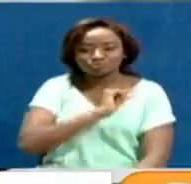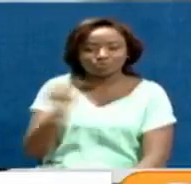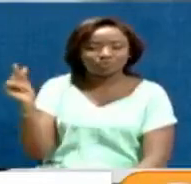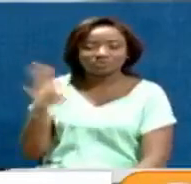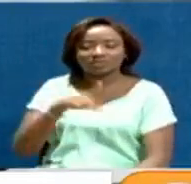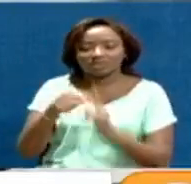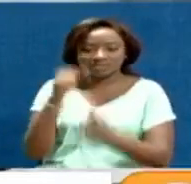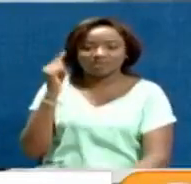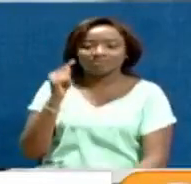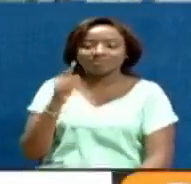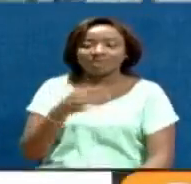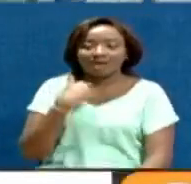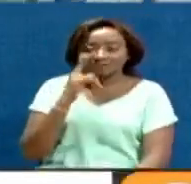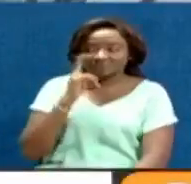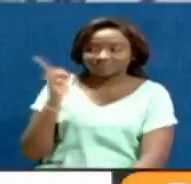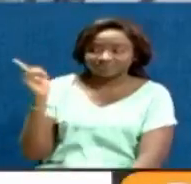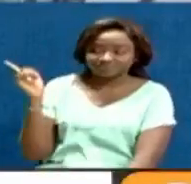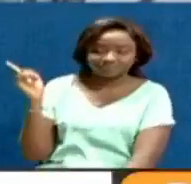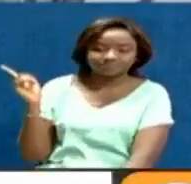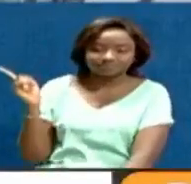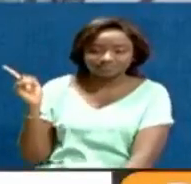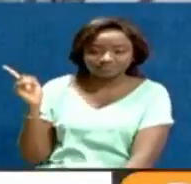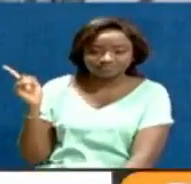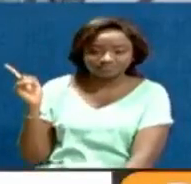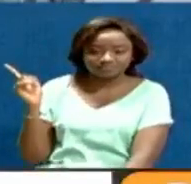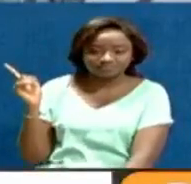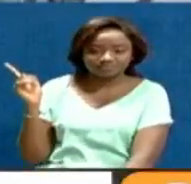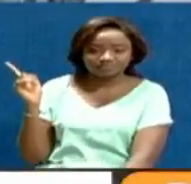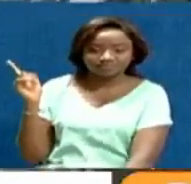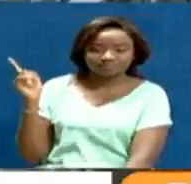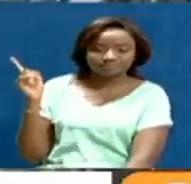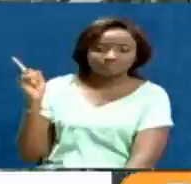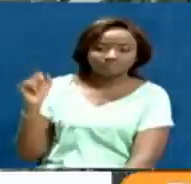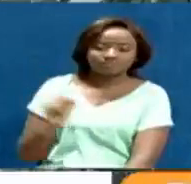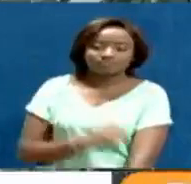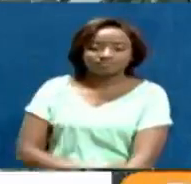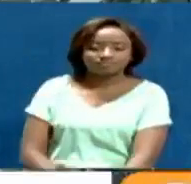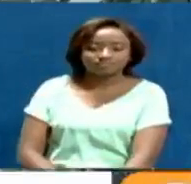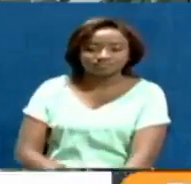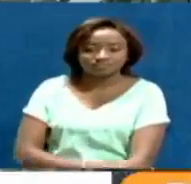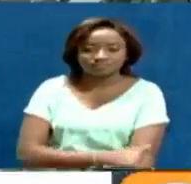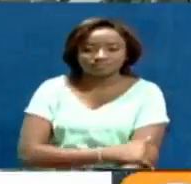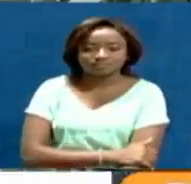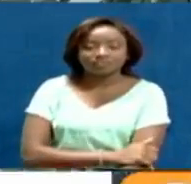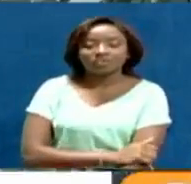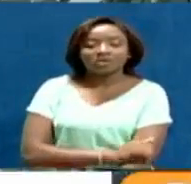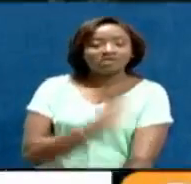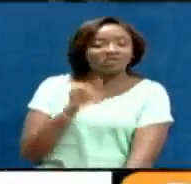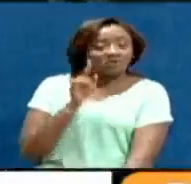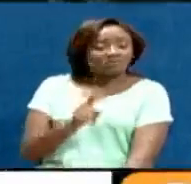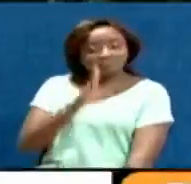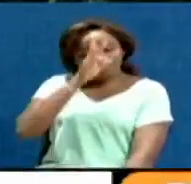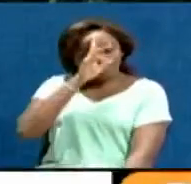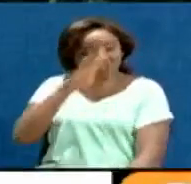2 bullets went through the windscreen, shattering the back left window and the rear windscreen. It is at this moment that